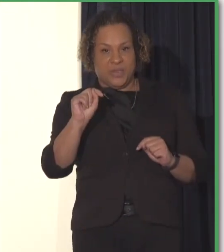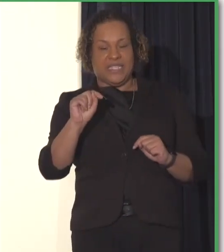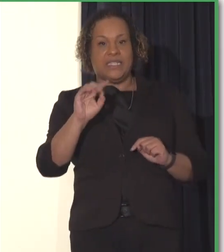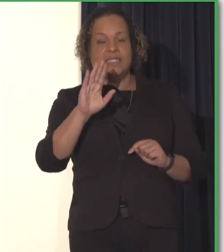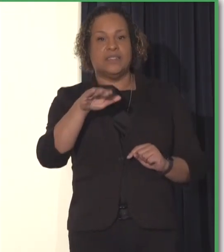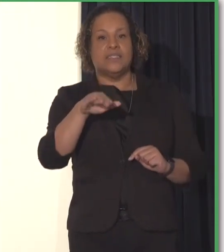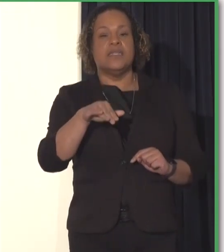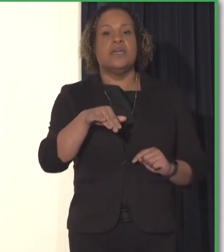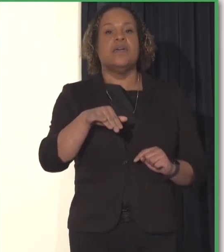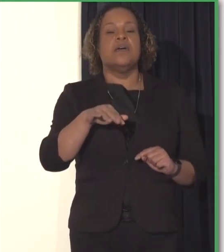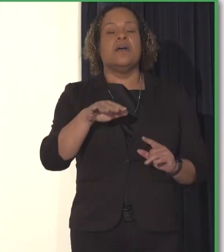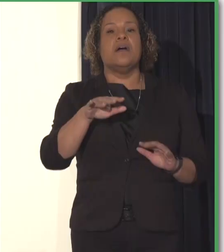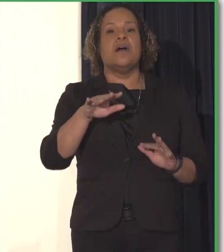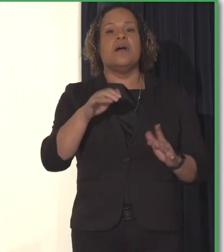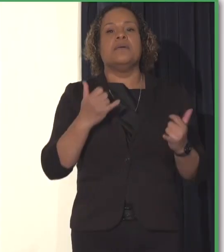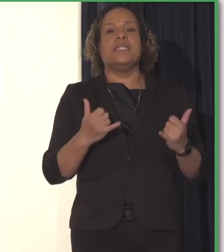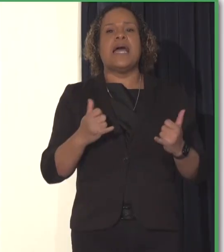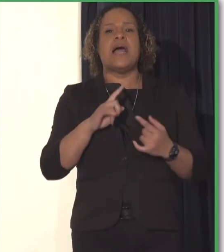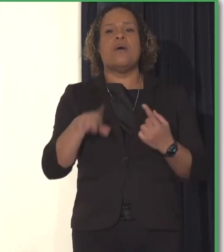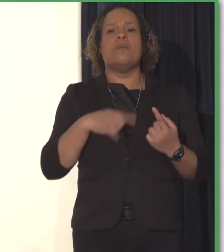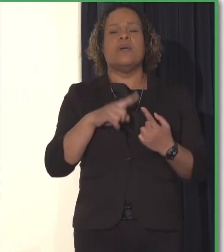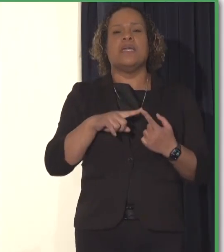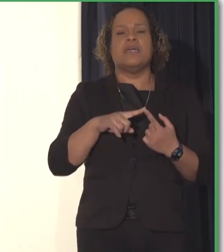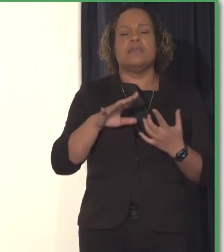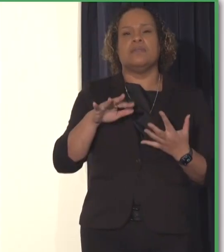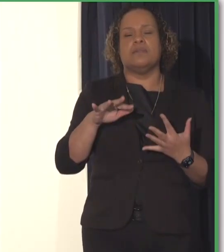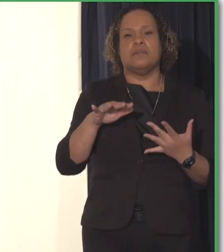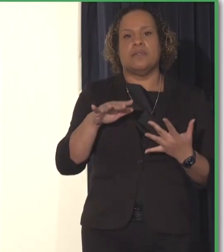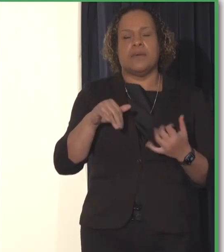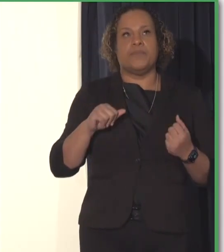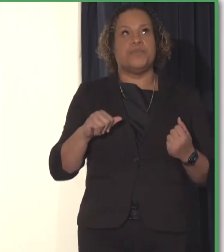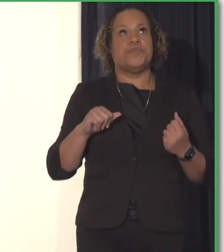Lieutenant, now, when